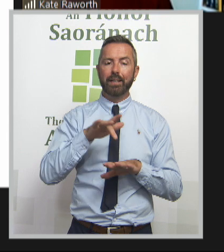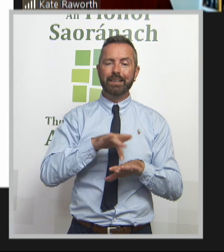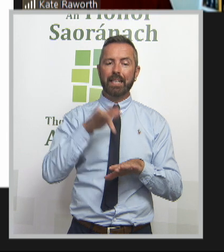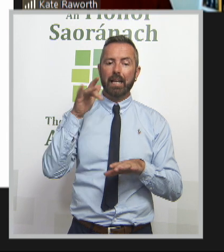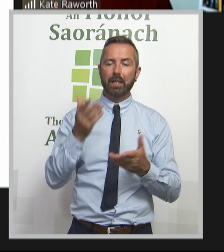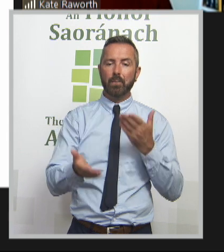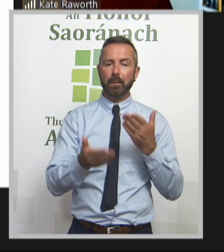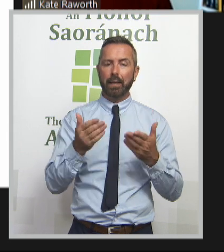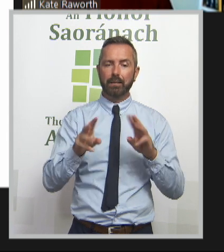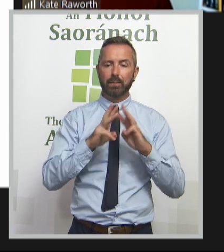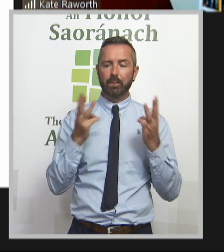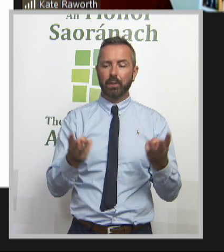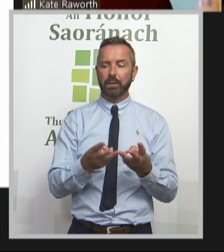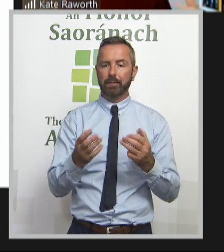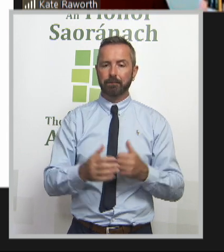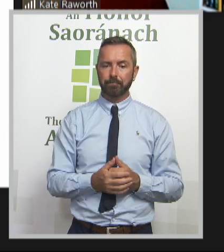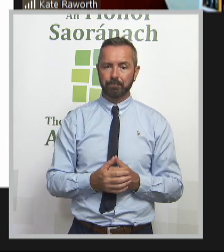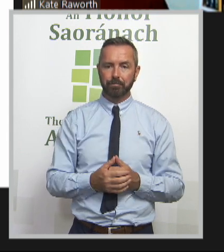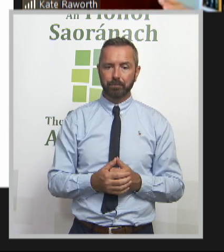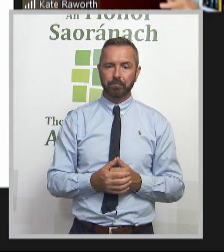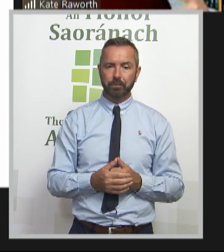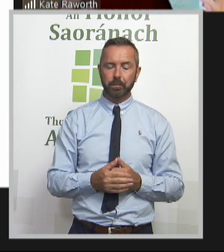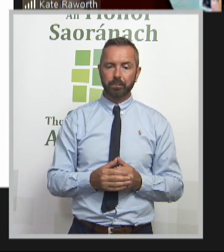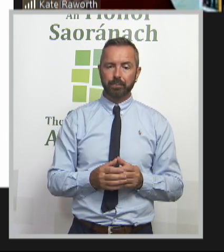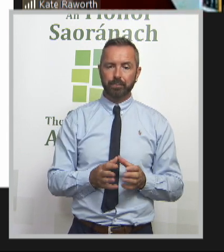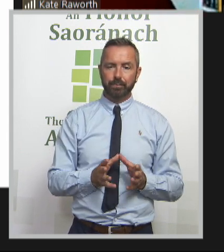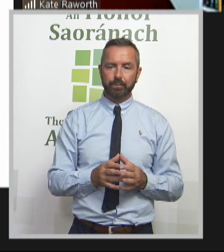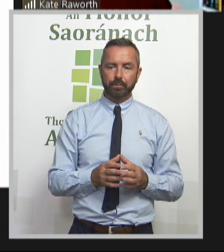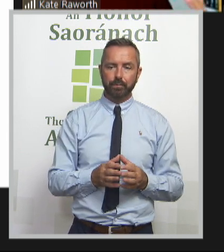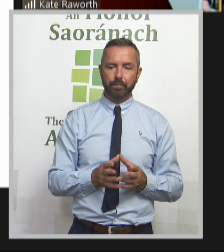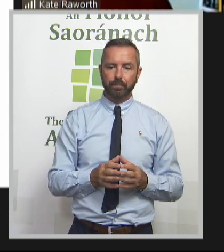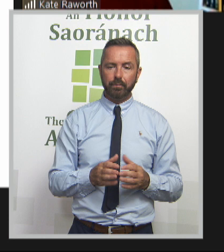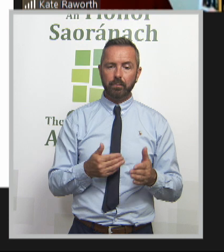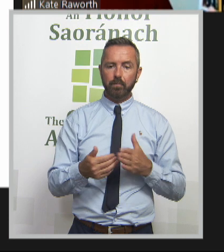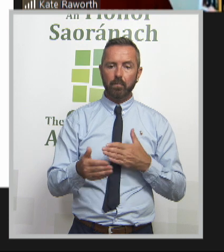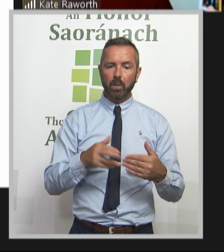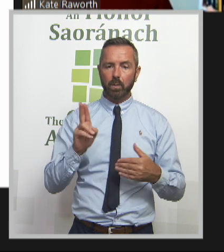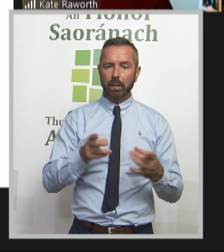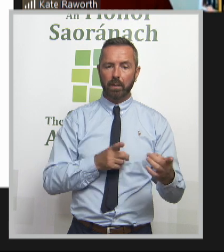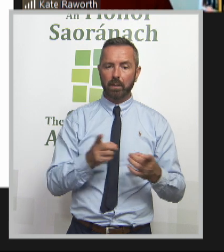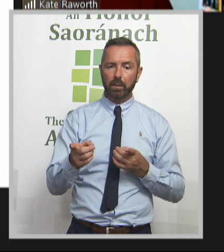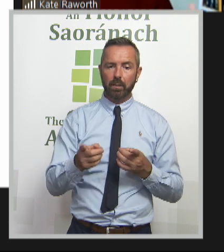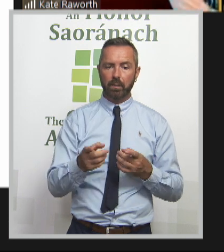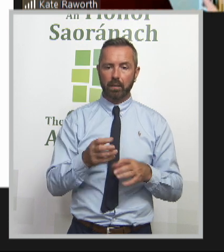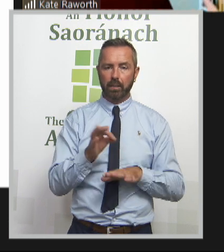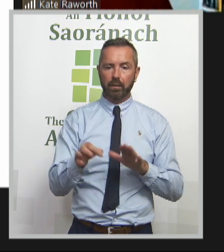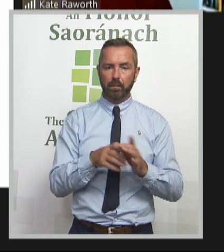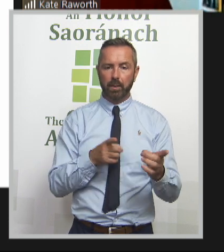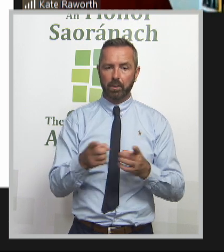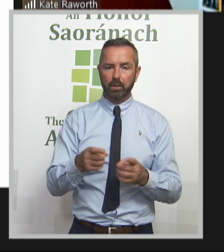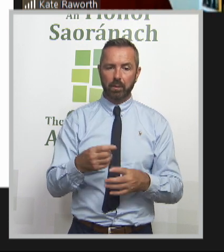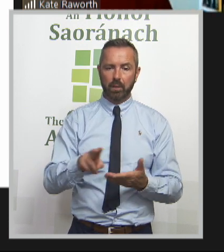balanced living planet. So what can governments do to harness the annual budget cycle to serve